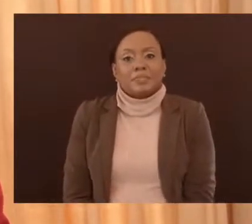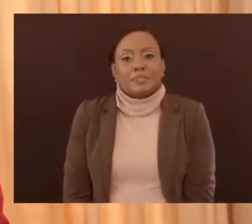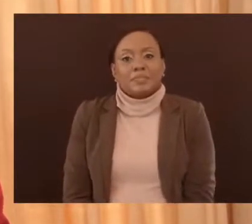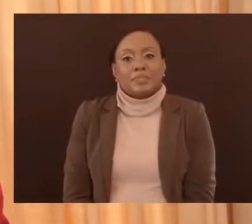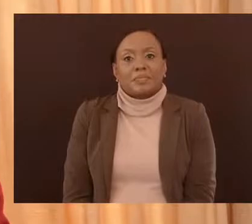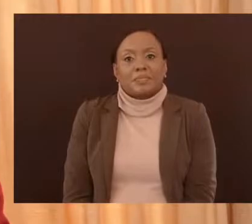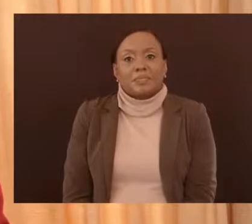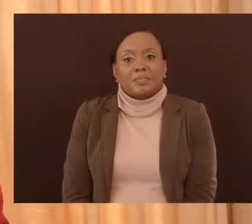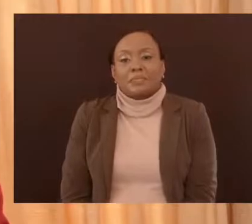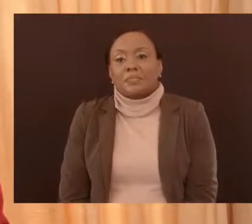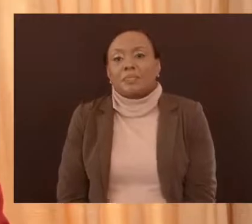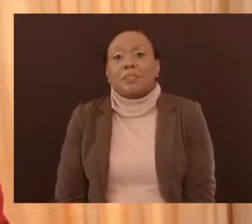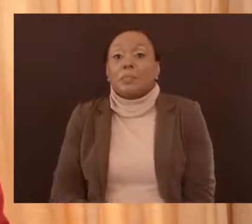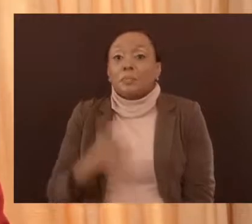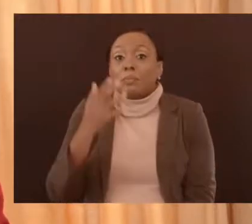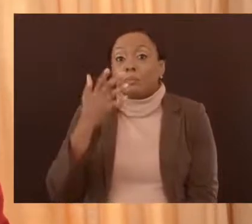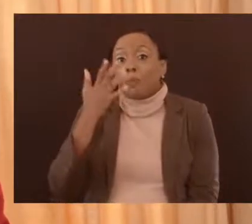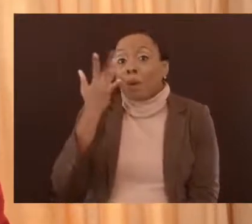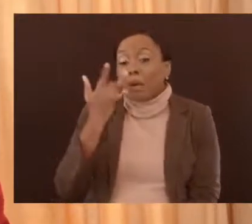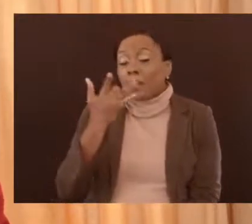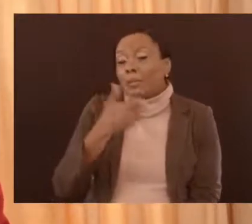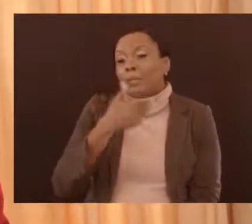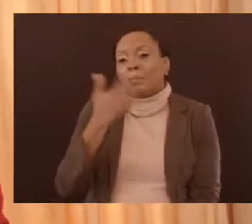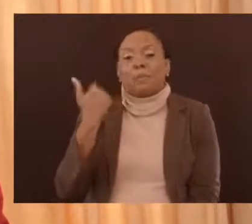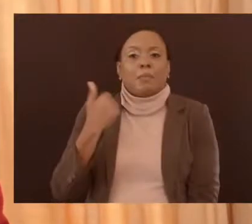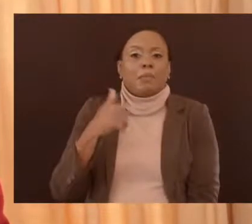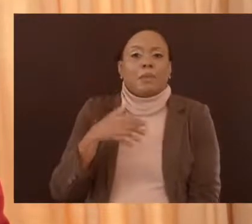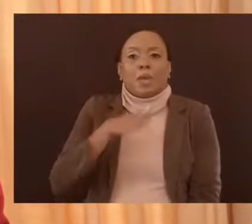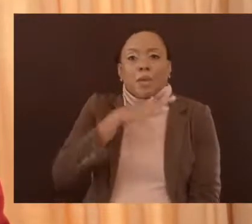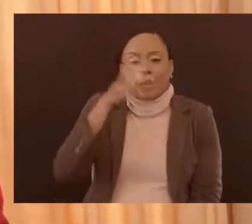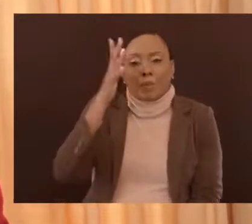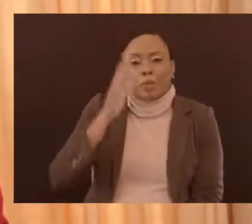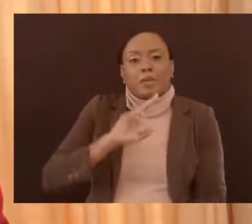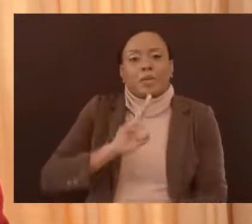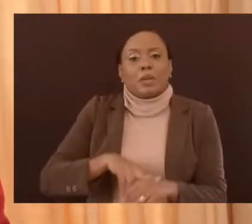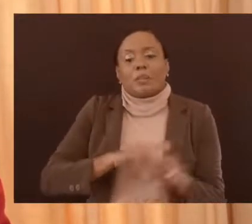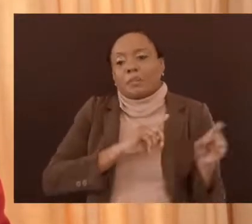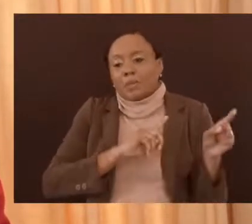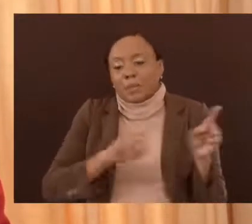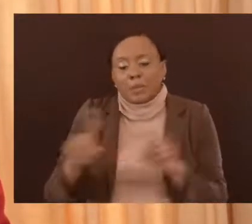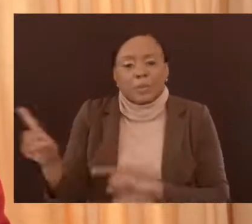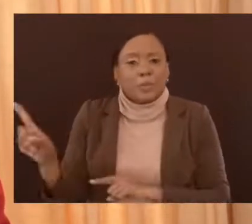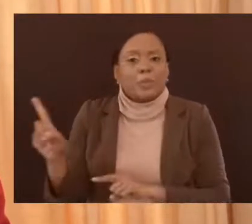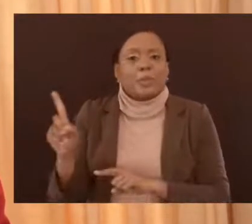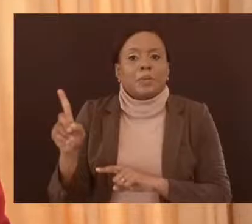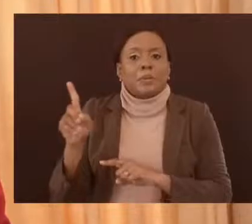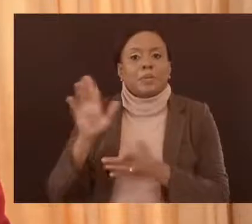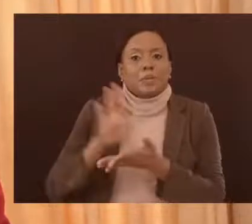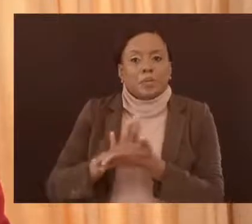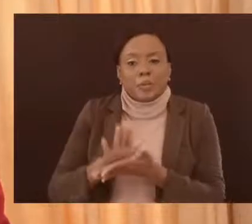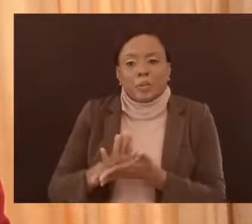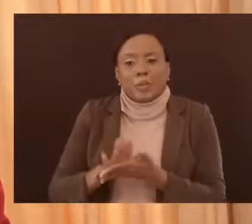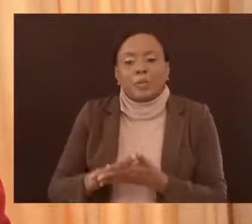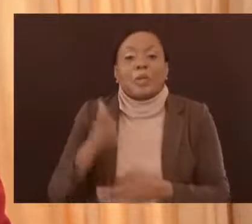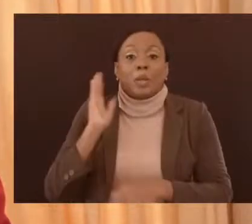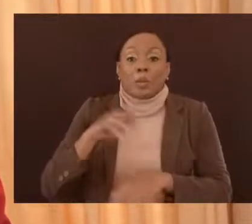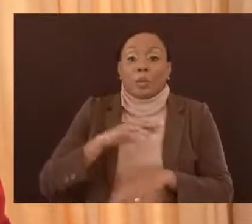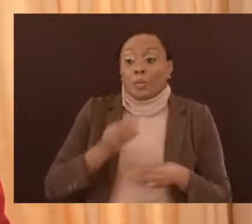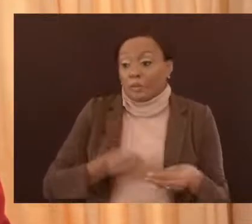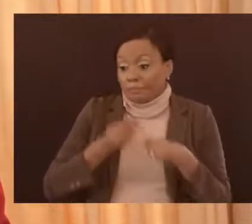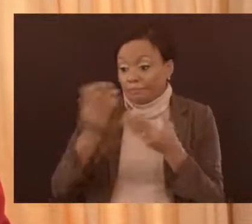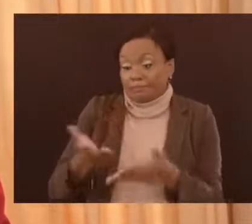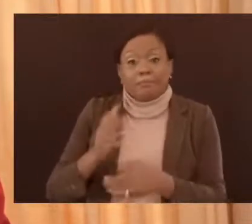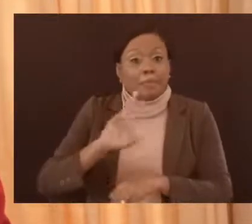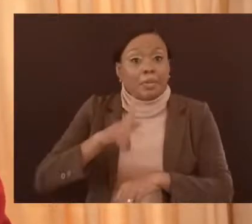normally congregate at our schools. Principals will be provided with hard copies of the results, and arrangements will be made as well